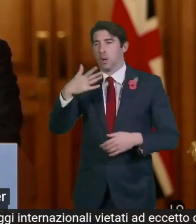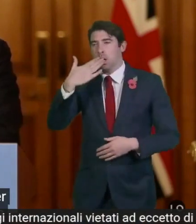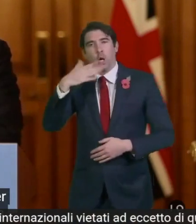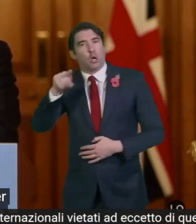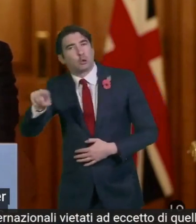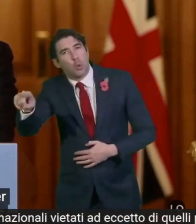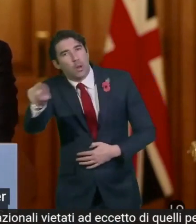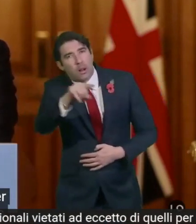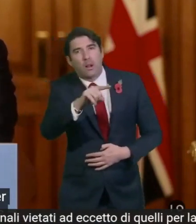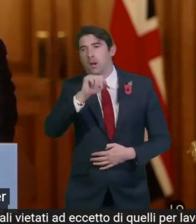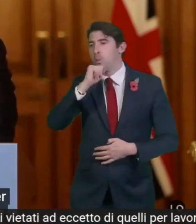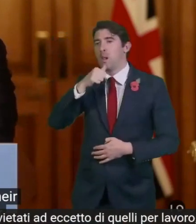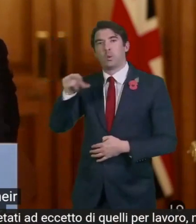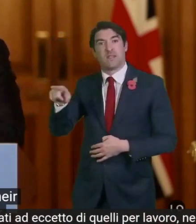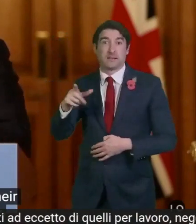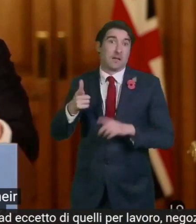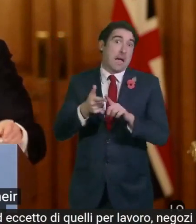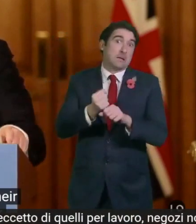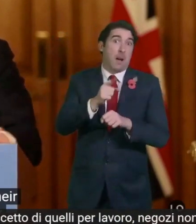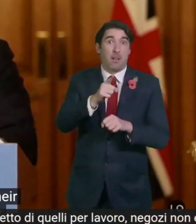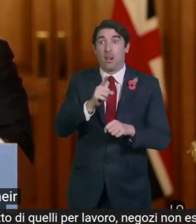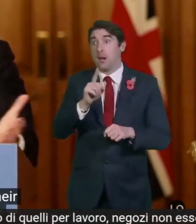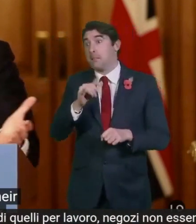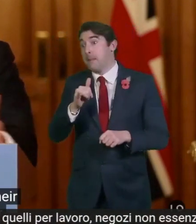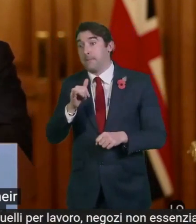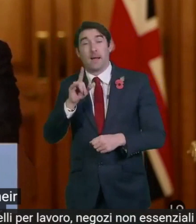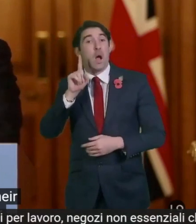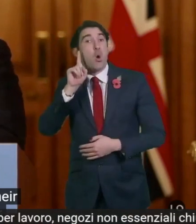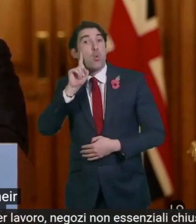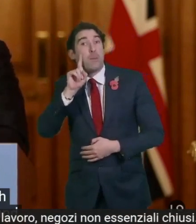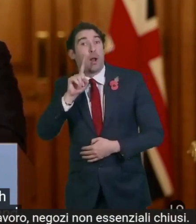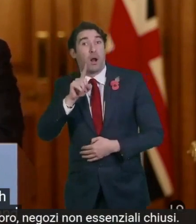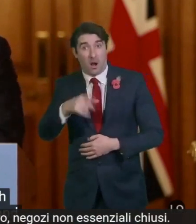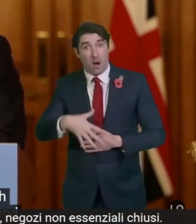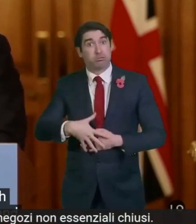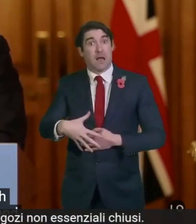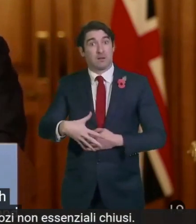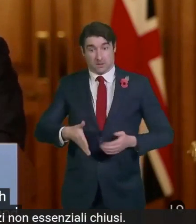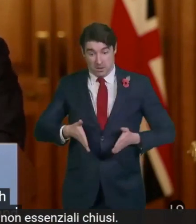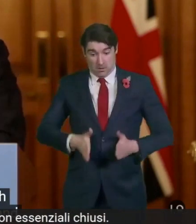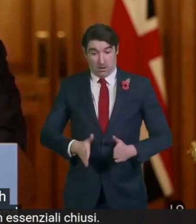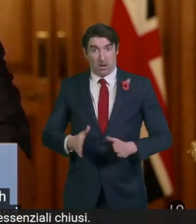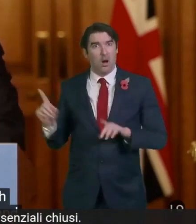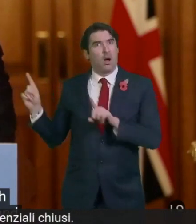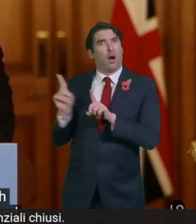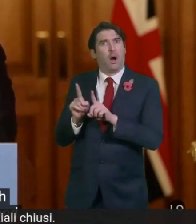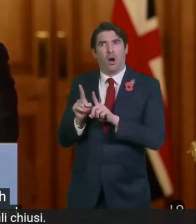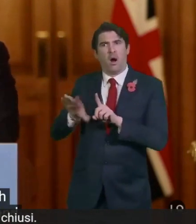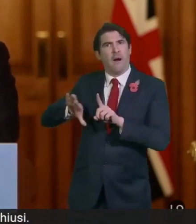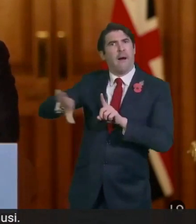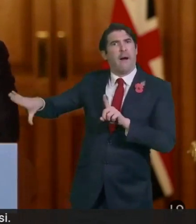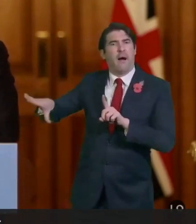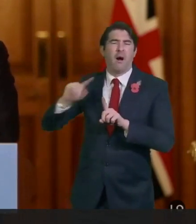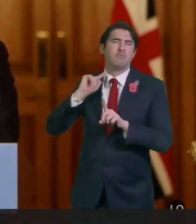women to have their partners with them in labour wards when they're giving birth, to testing whole towns and